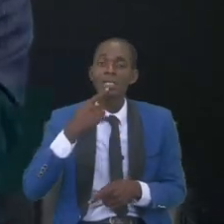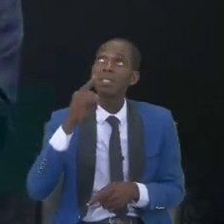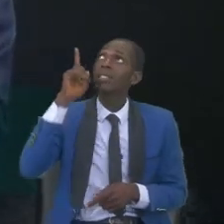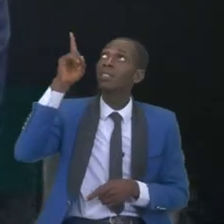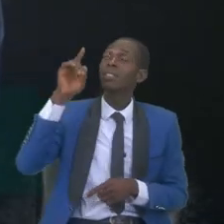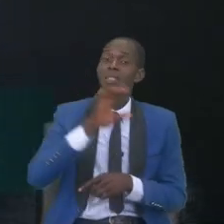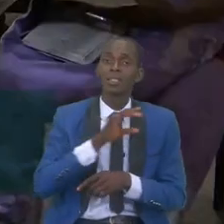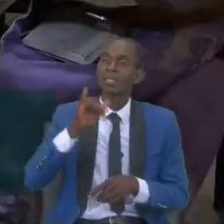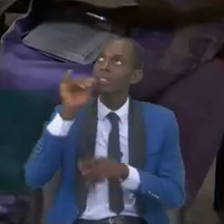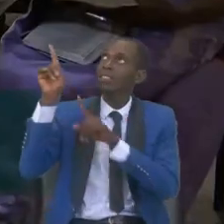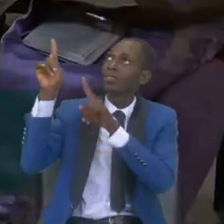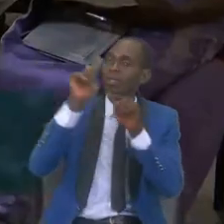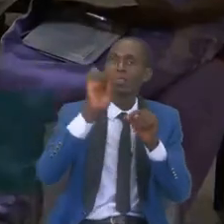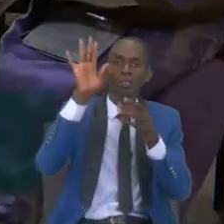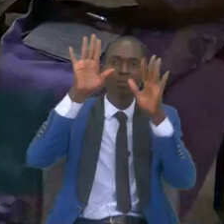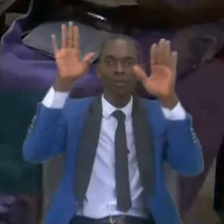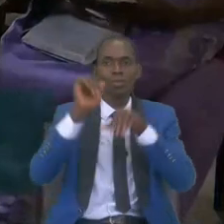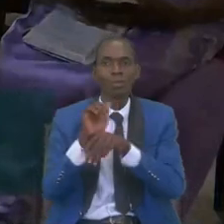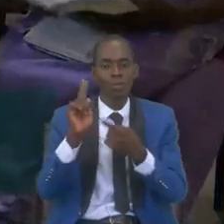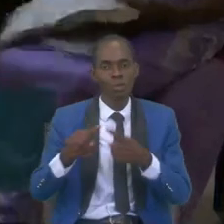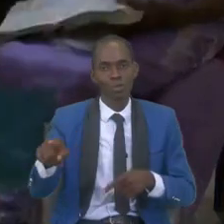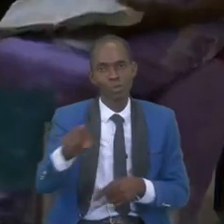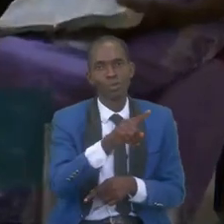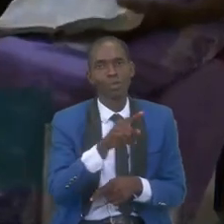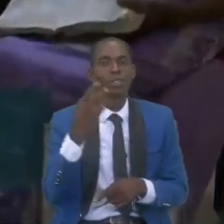transferring that to you. Look at John chapter